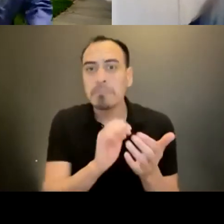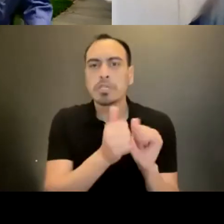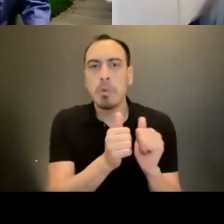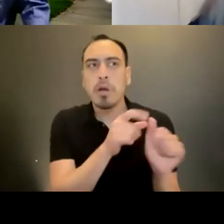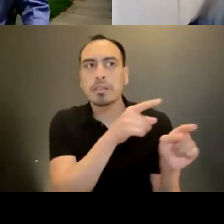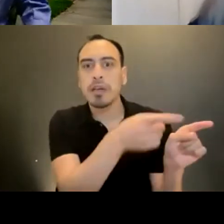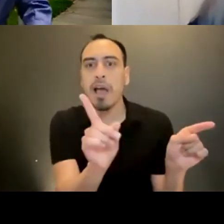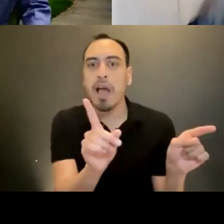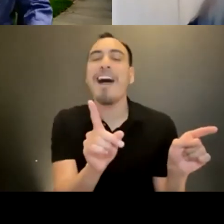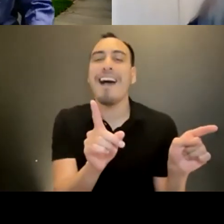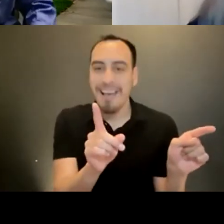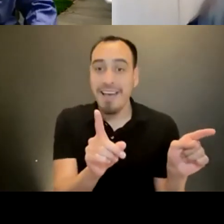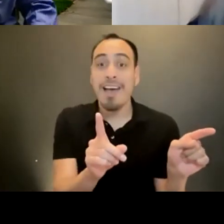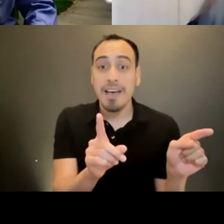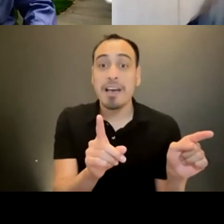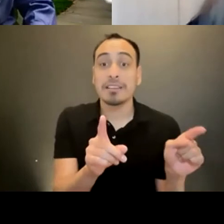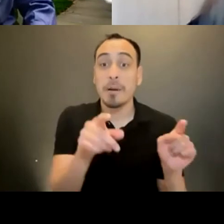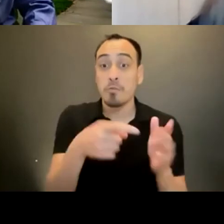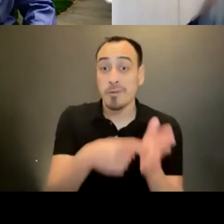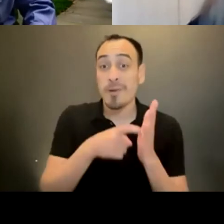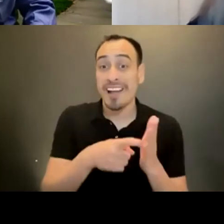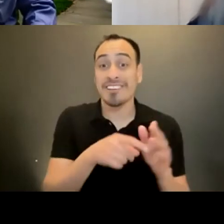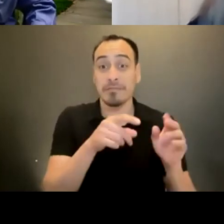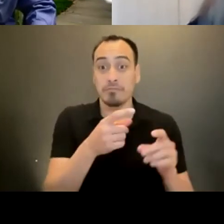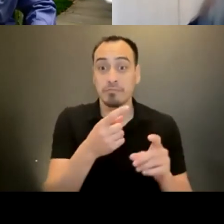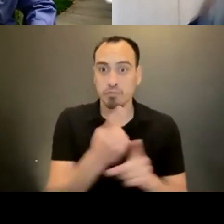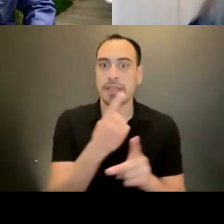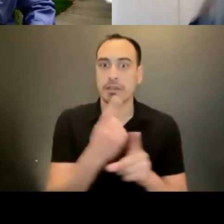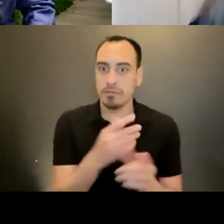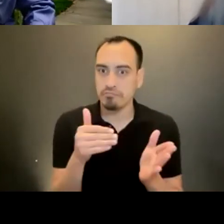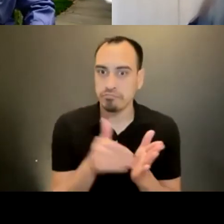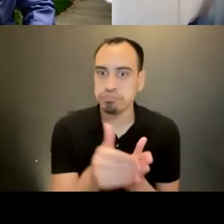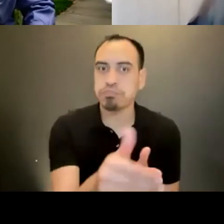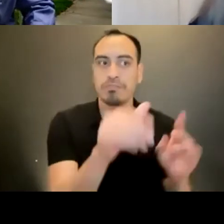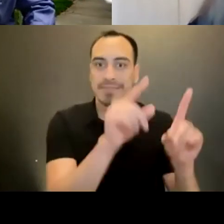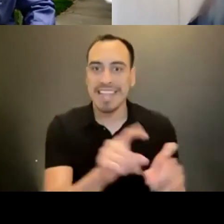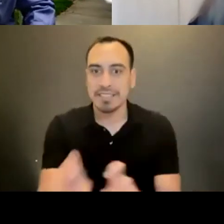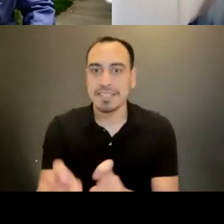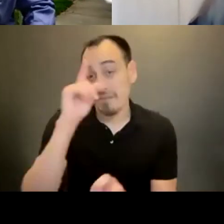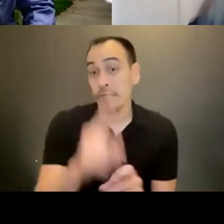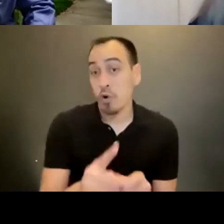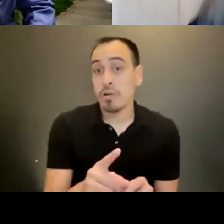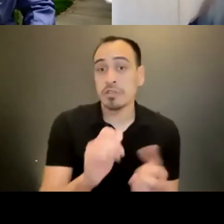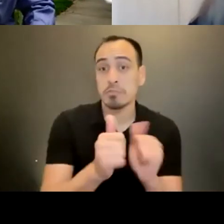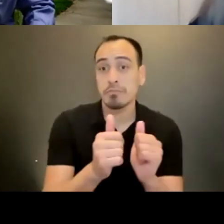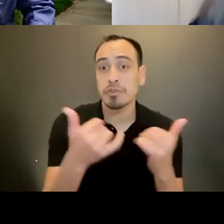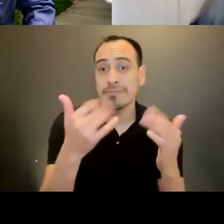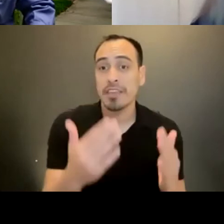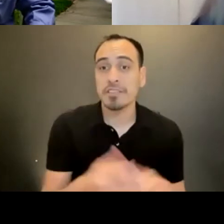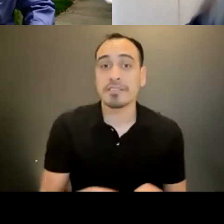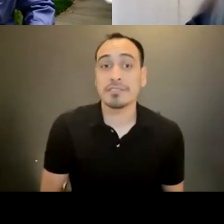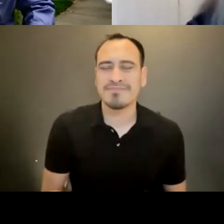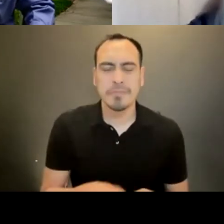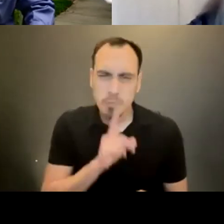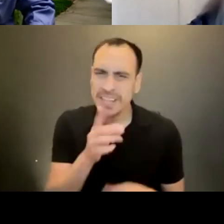to test regularly. And so I think it's important for the coaches and the schools that